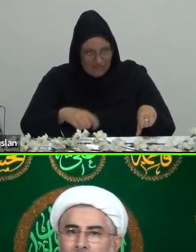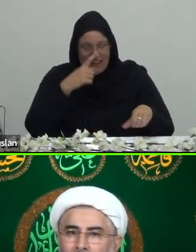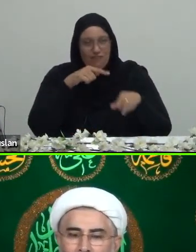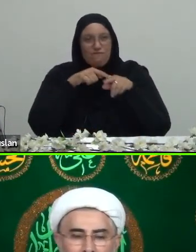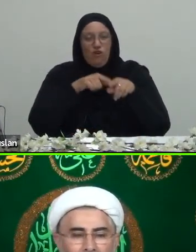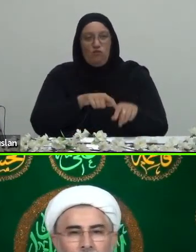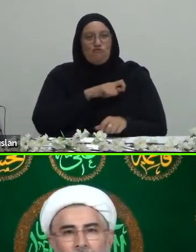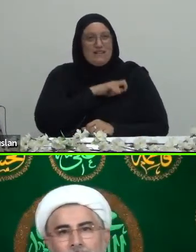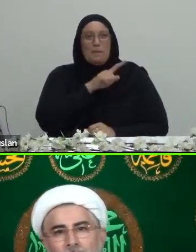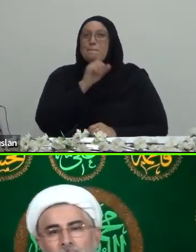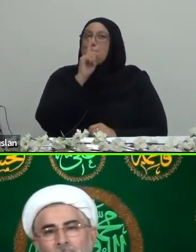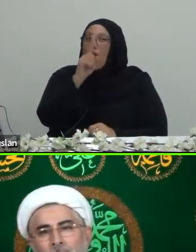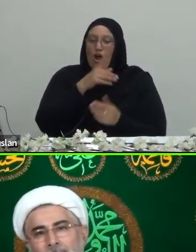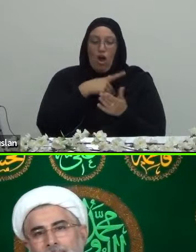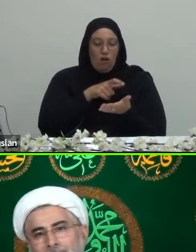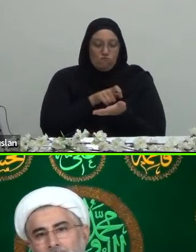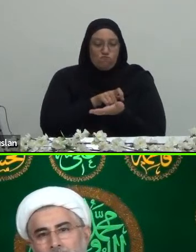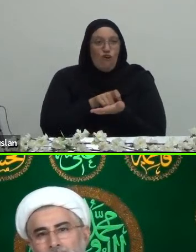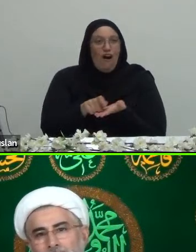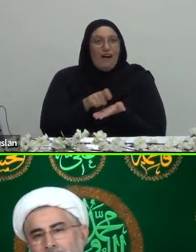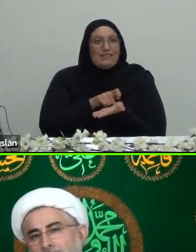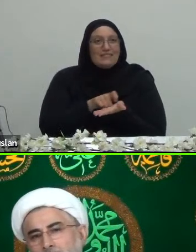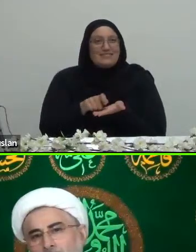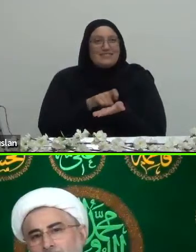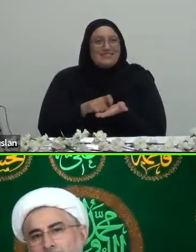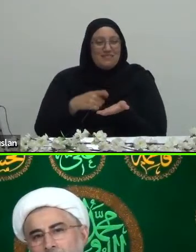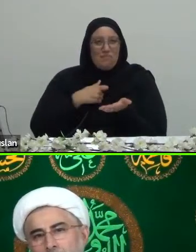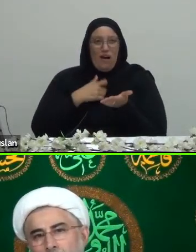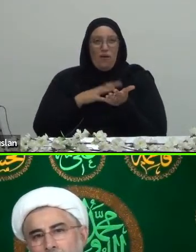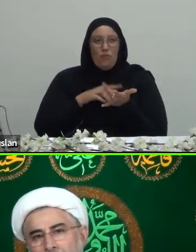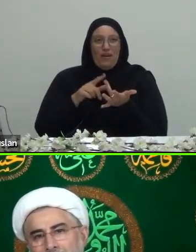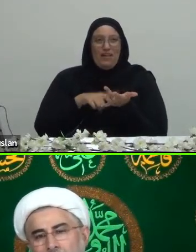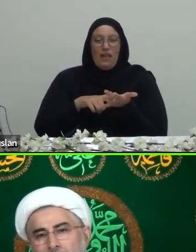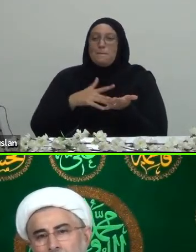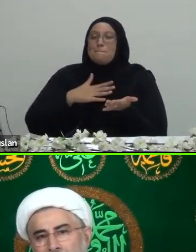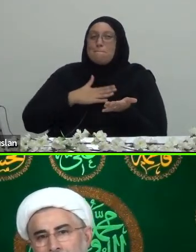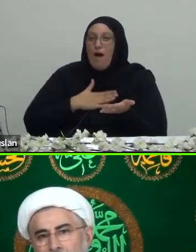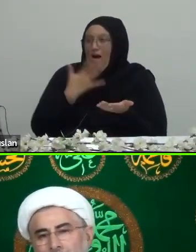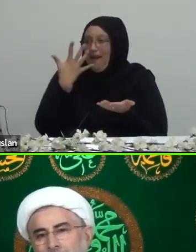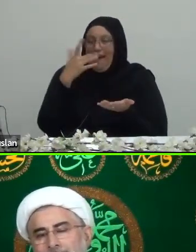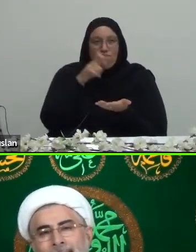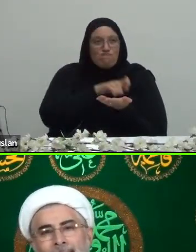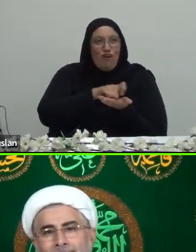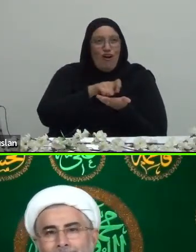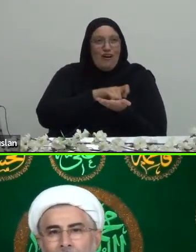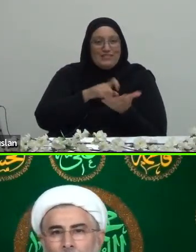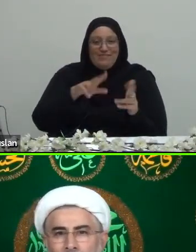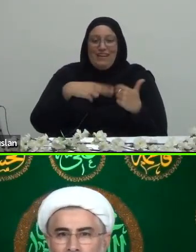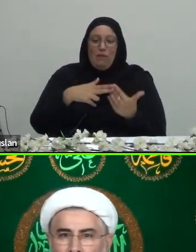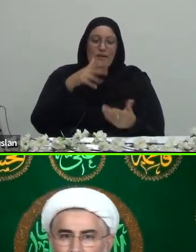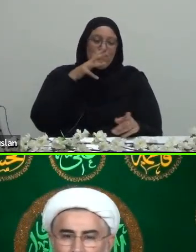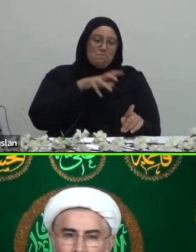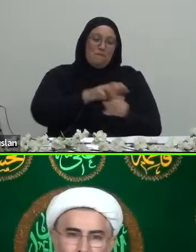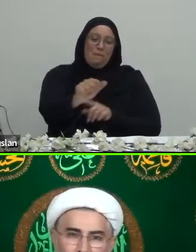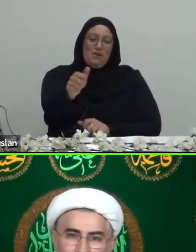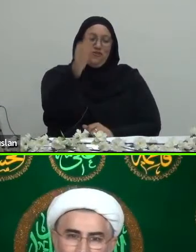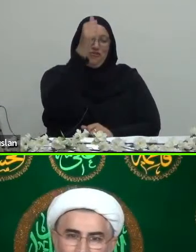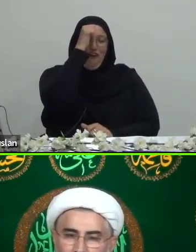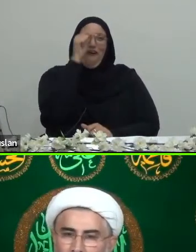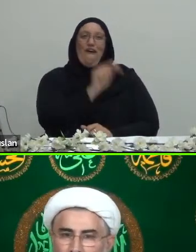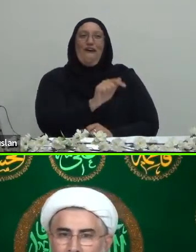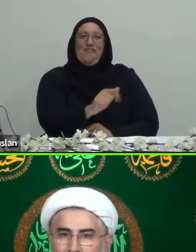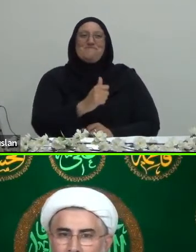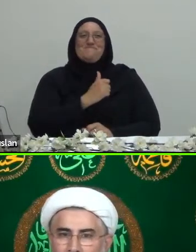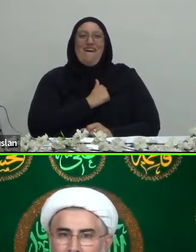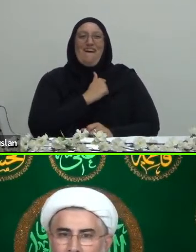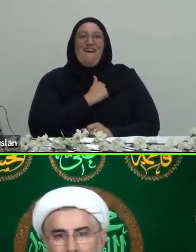there is, it's especially my handwriting, that my family knows that this is my handwriting, and I wasn't forced to write it